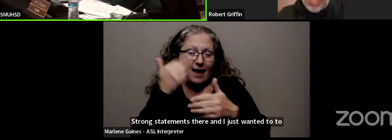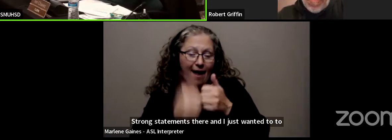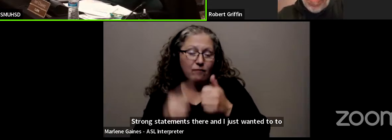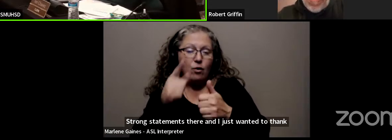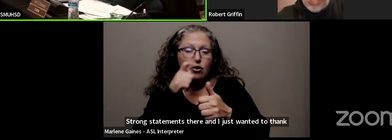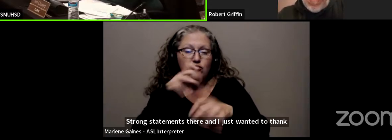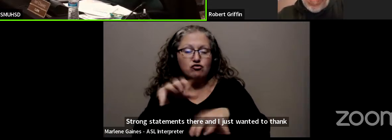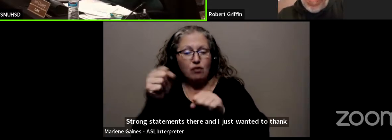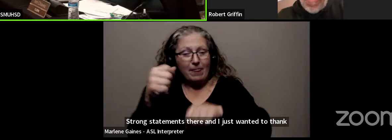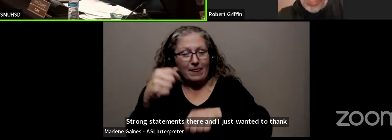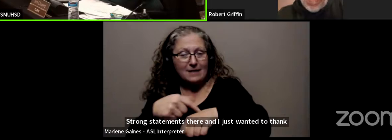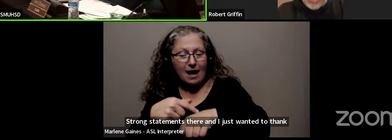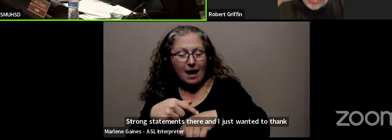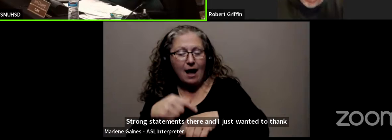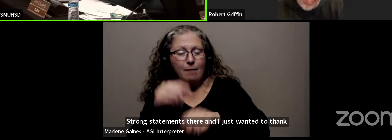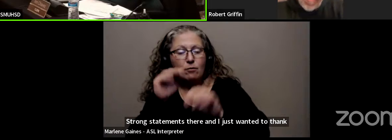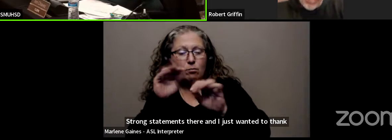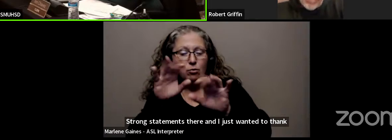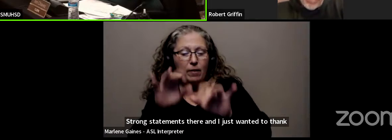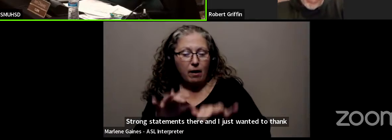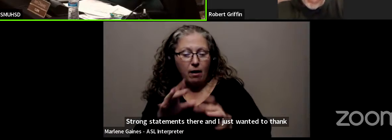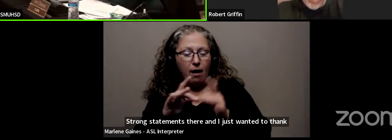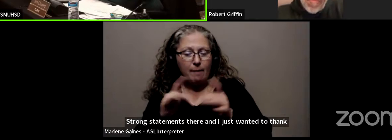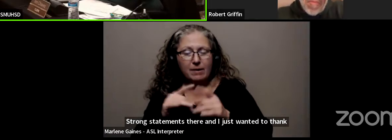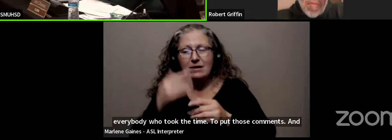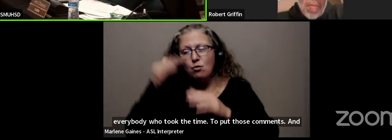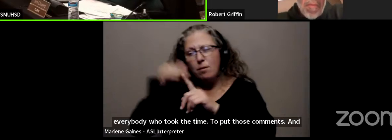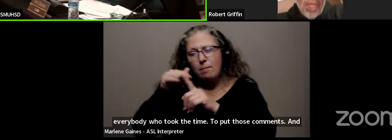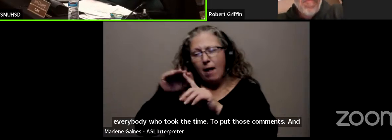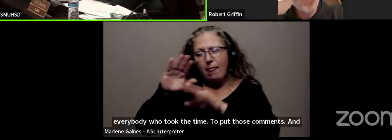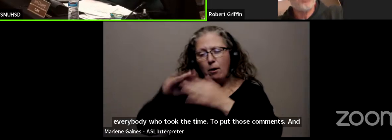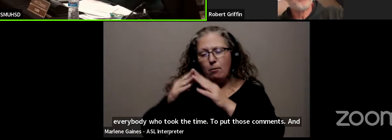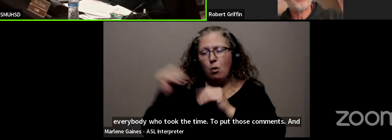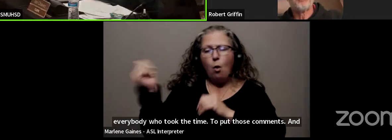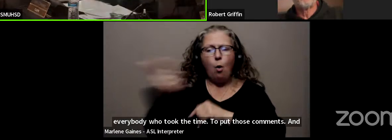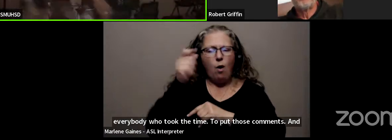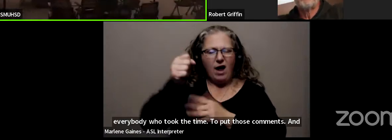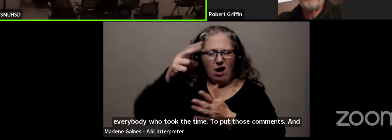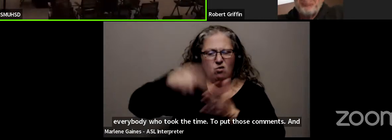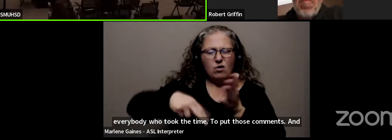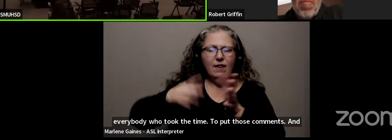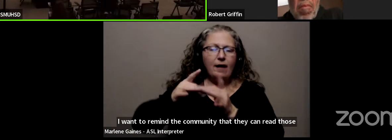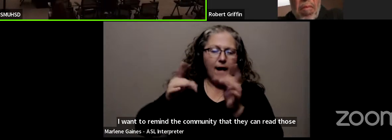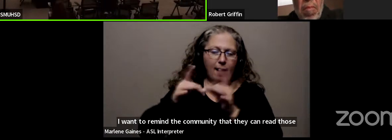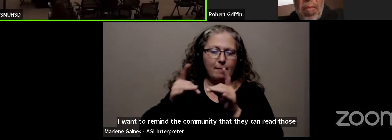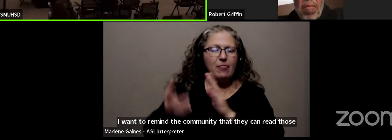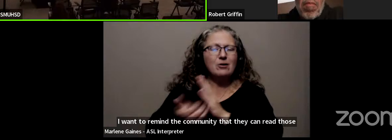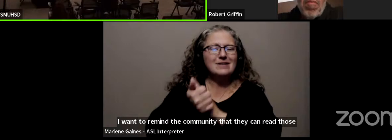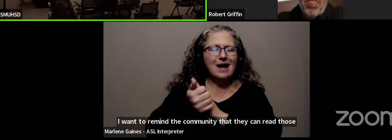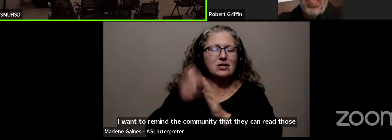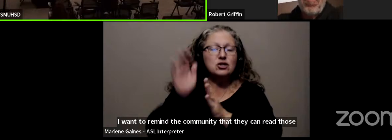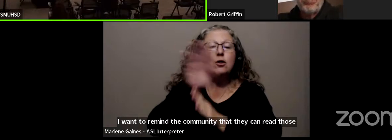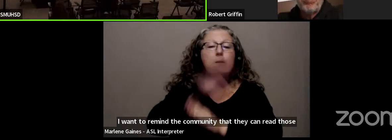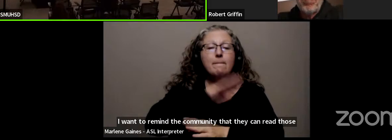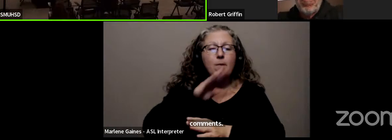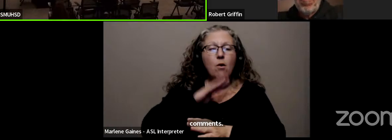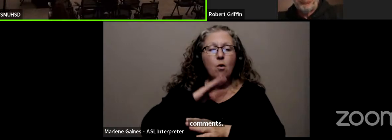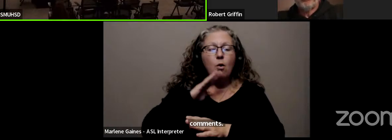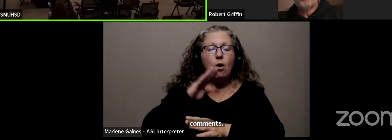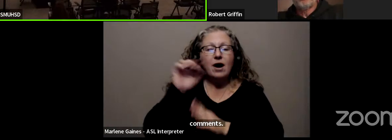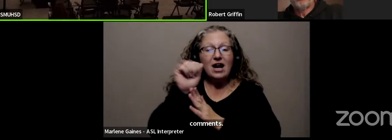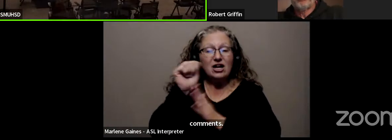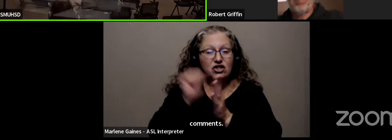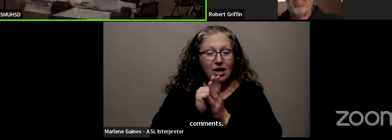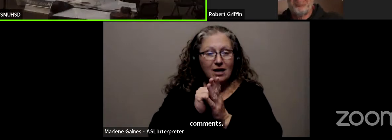to put those comments in there. And I want to remind the community that they can read those Yes. comments. They're attached to the board agenda as an appendices